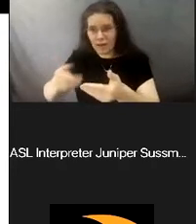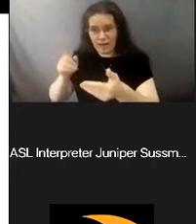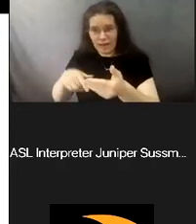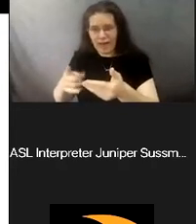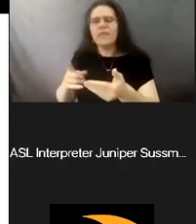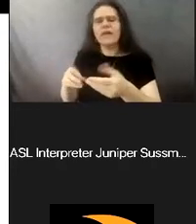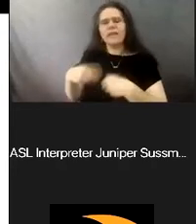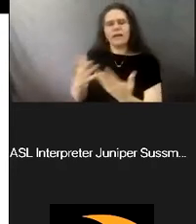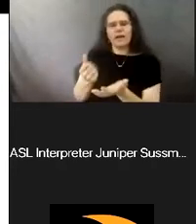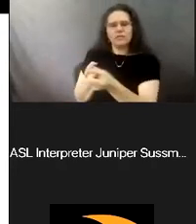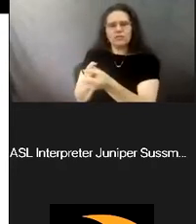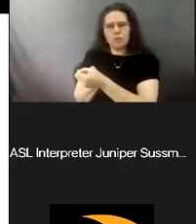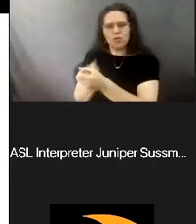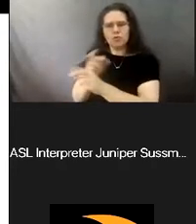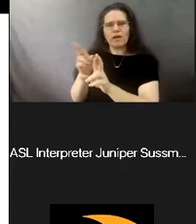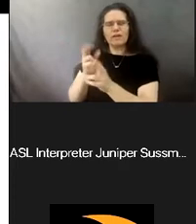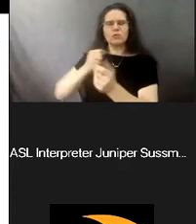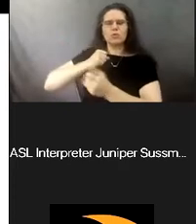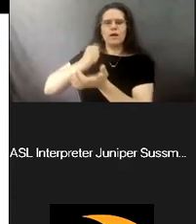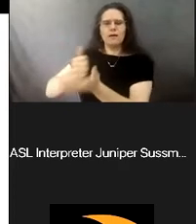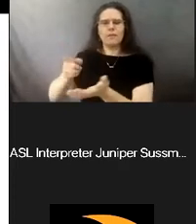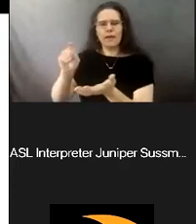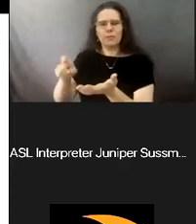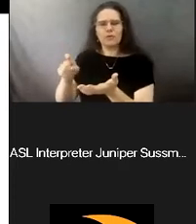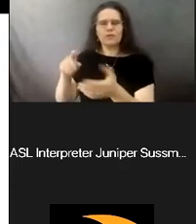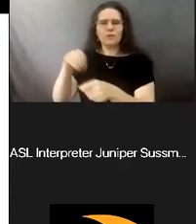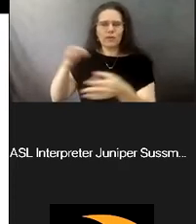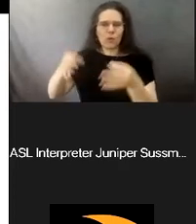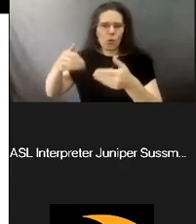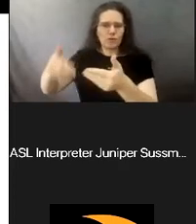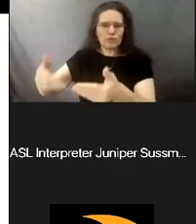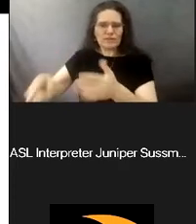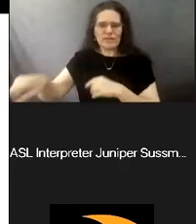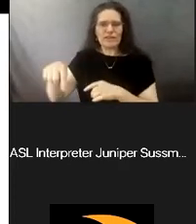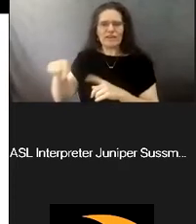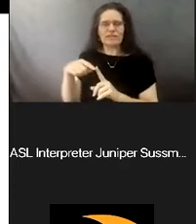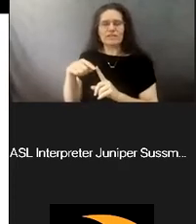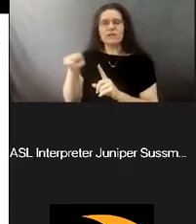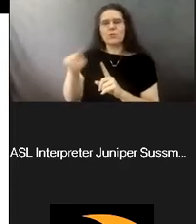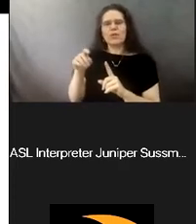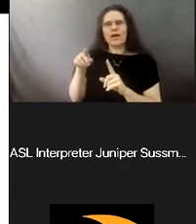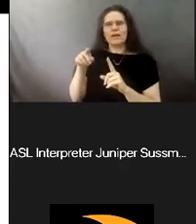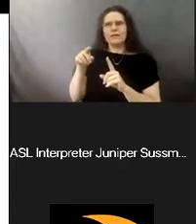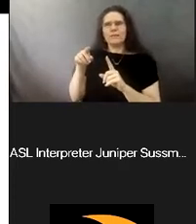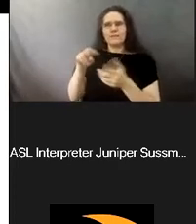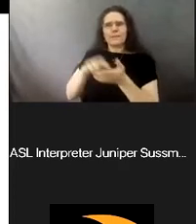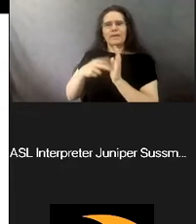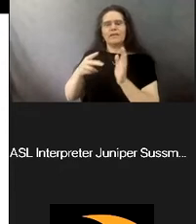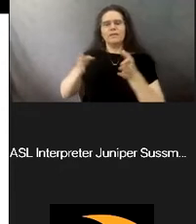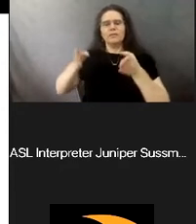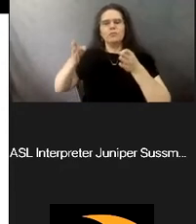in place. And that can and the purpose of these safeguards is to really allow the individual to access